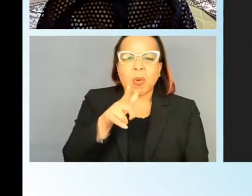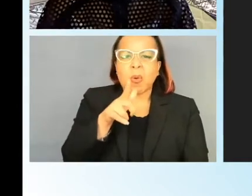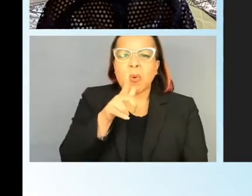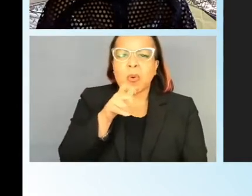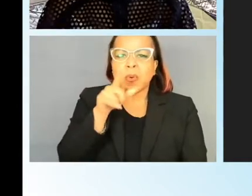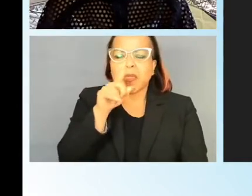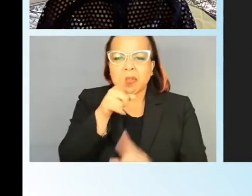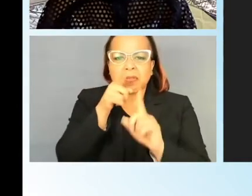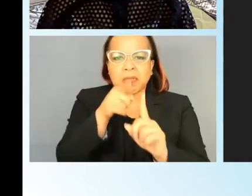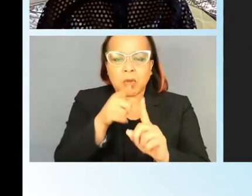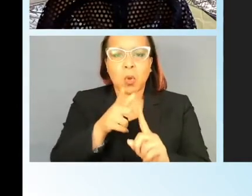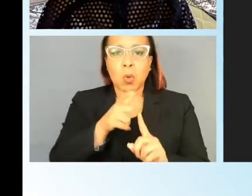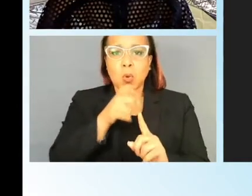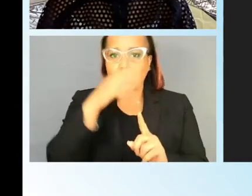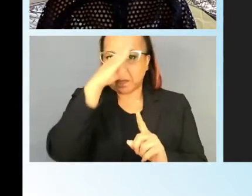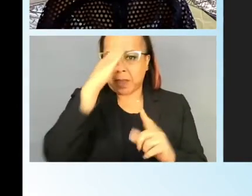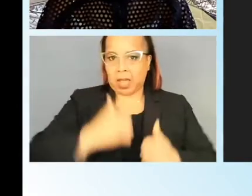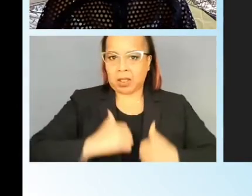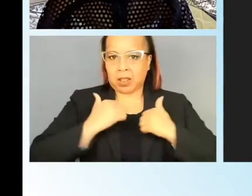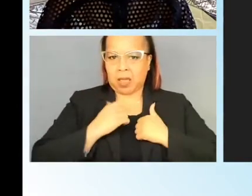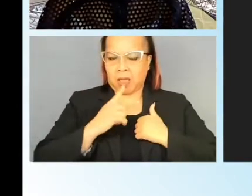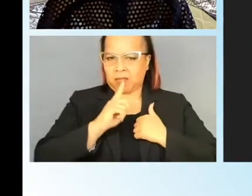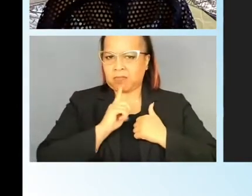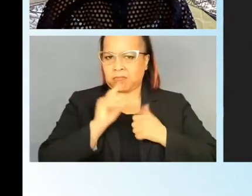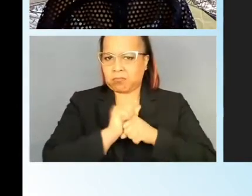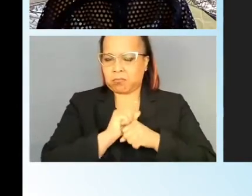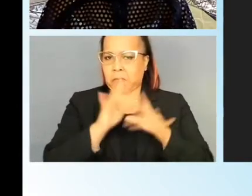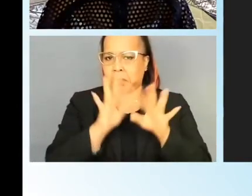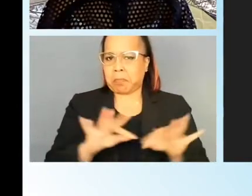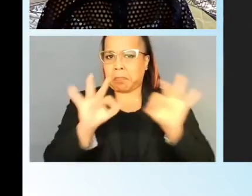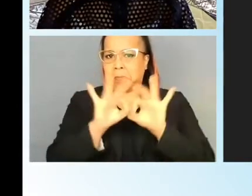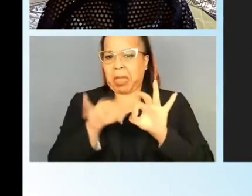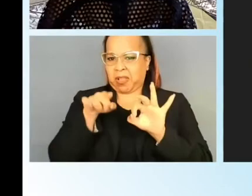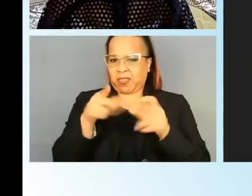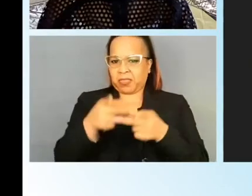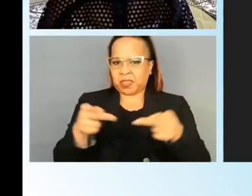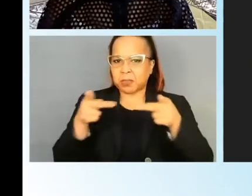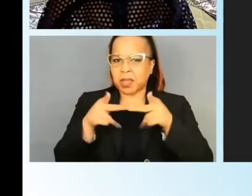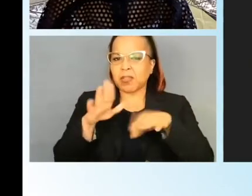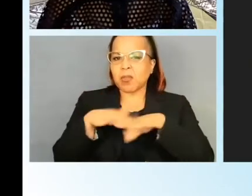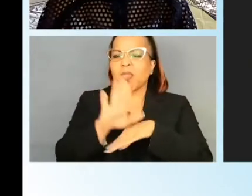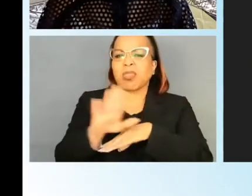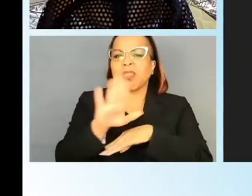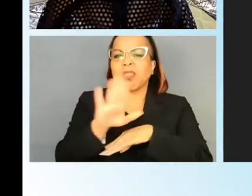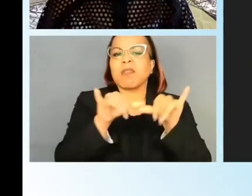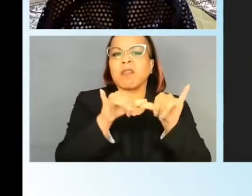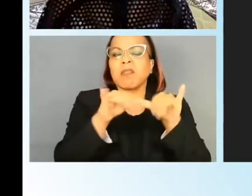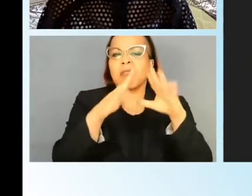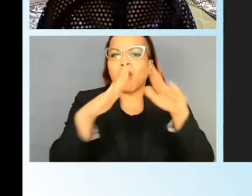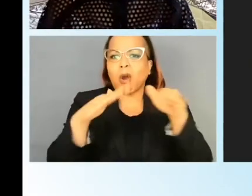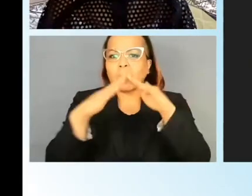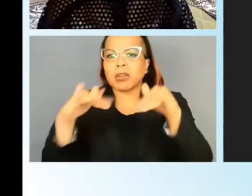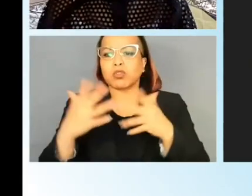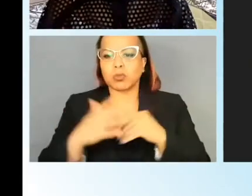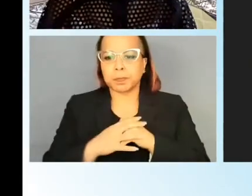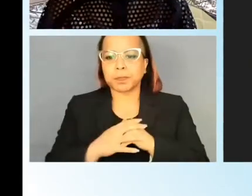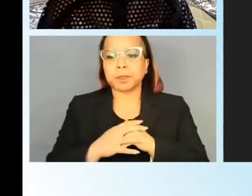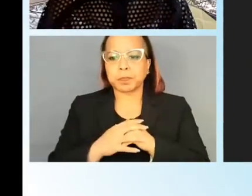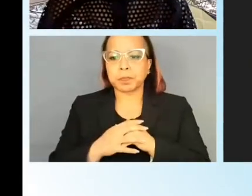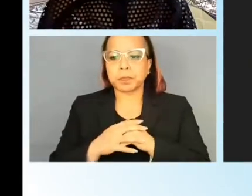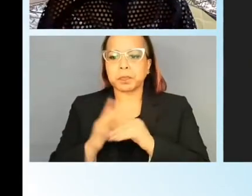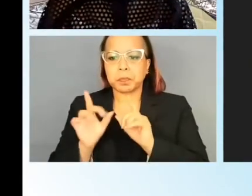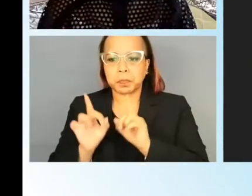Black lives actually mattered in these places and on this architecture. And so also, what does it mean